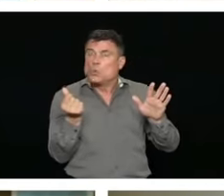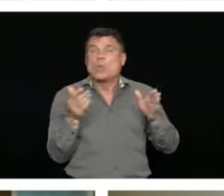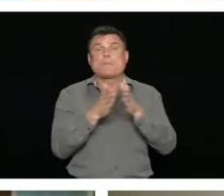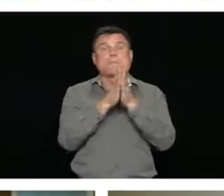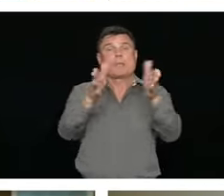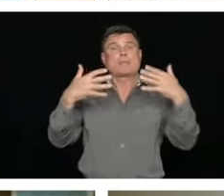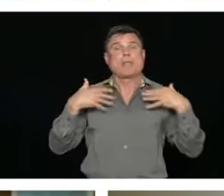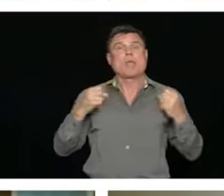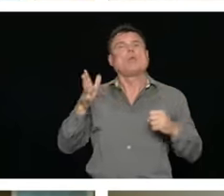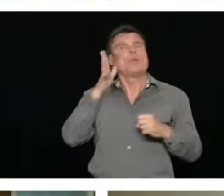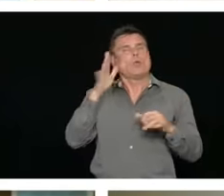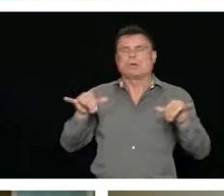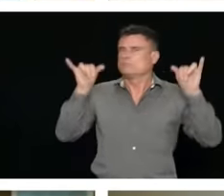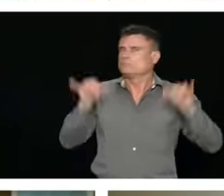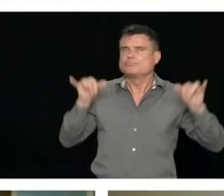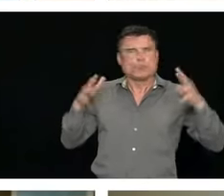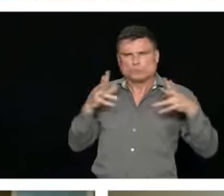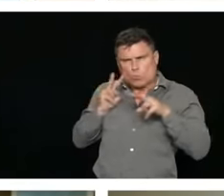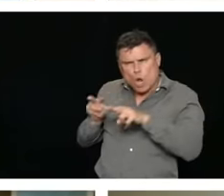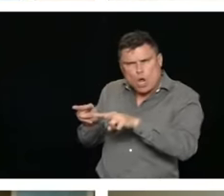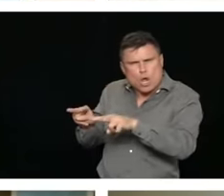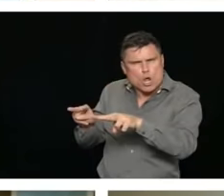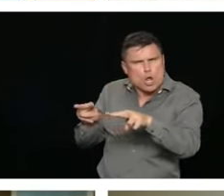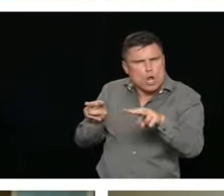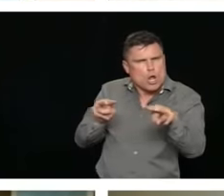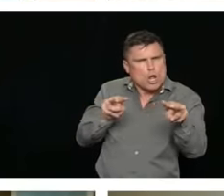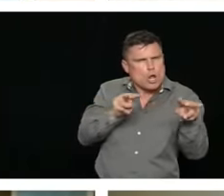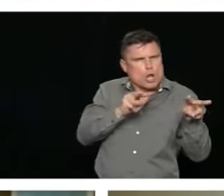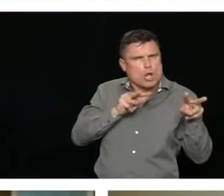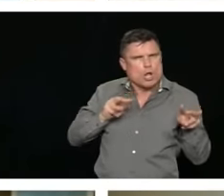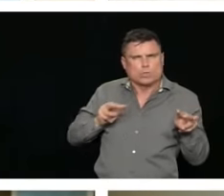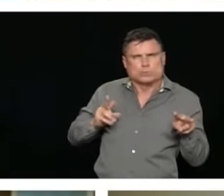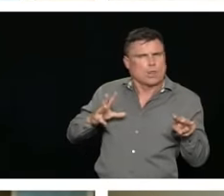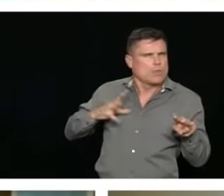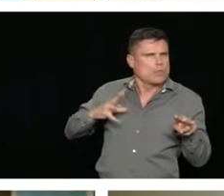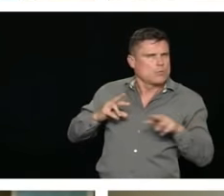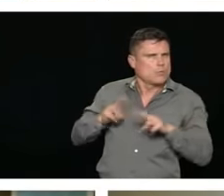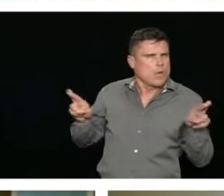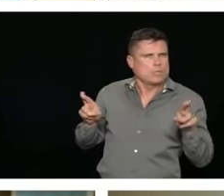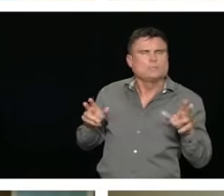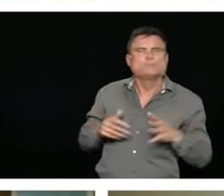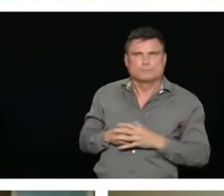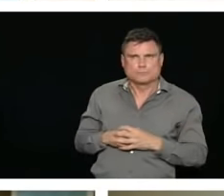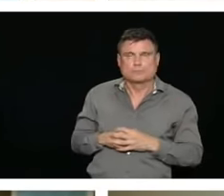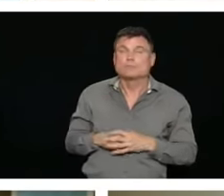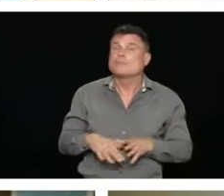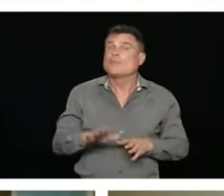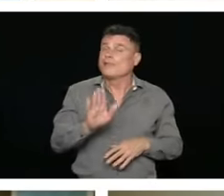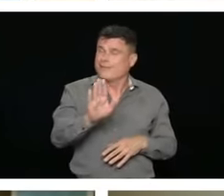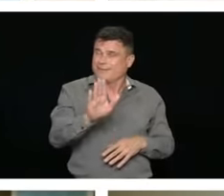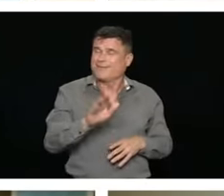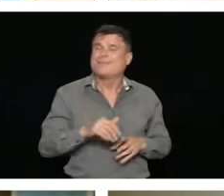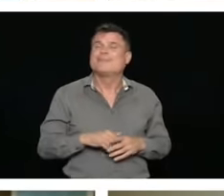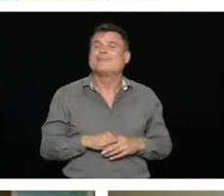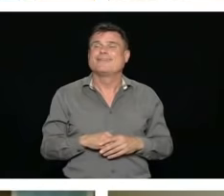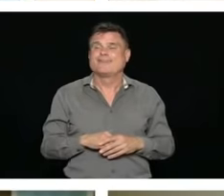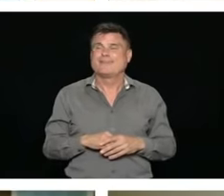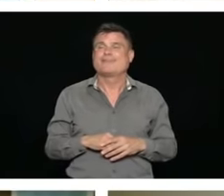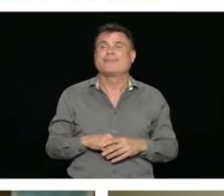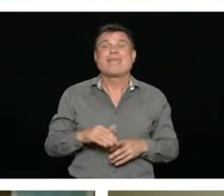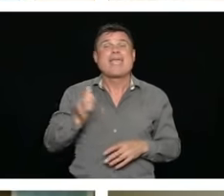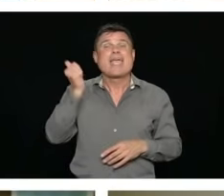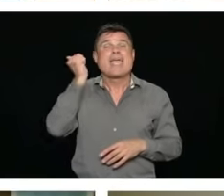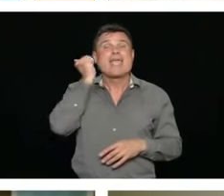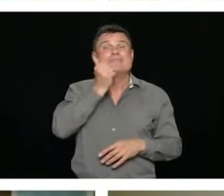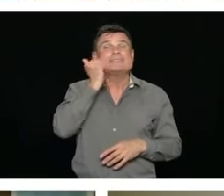You'll find that we'll be saying less. It's because that's often what public health does, is we're looking after things in the back end. You will hear from us if